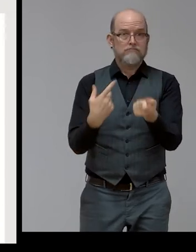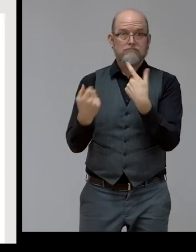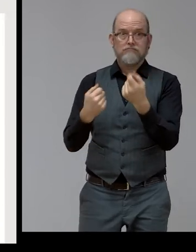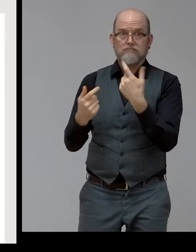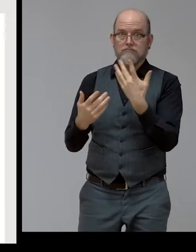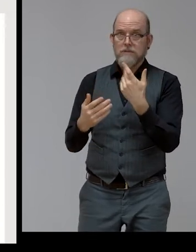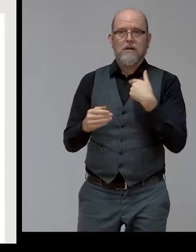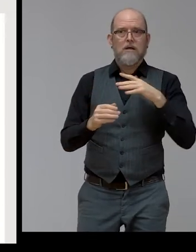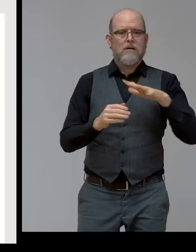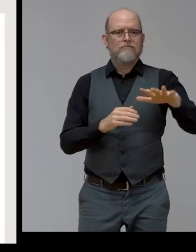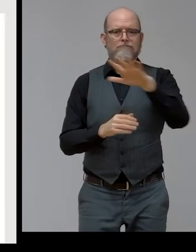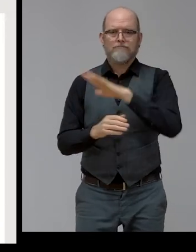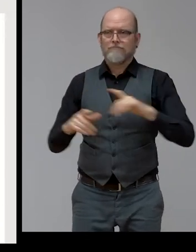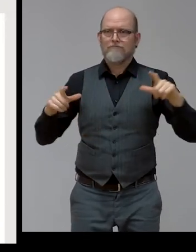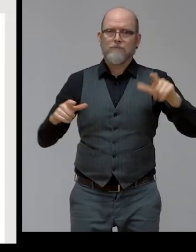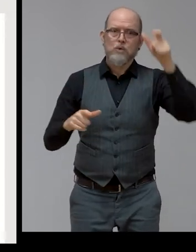how actually we